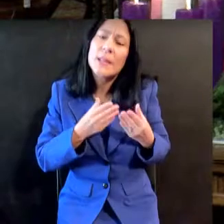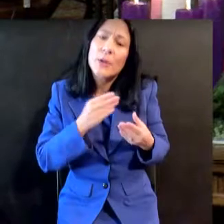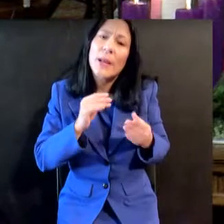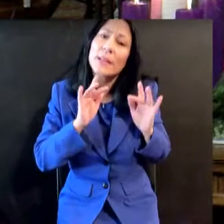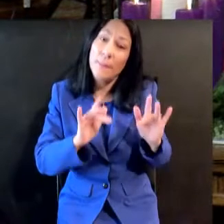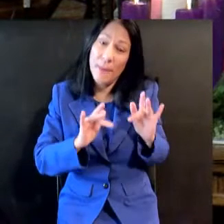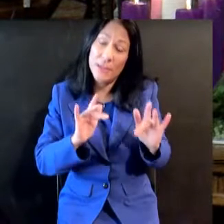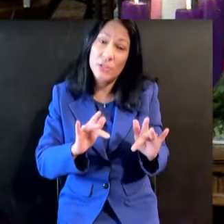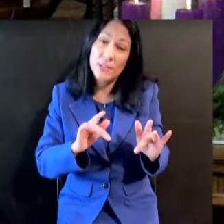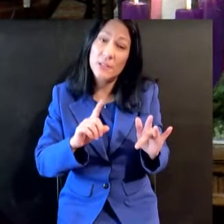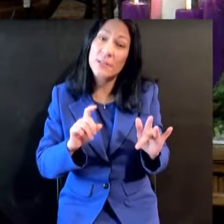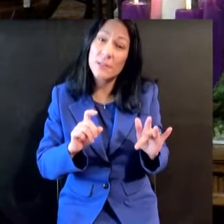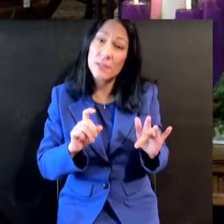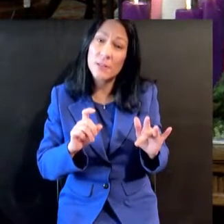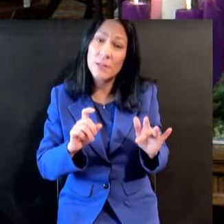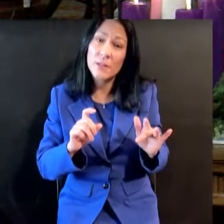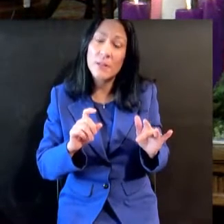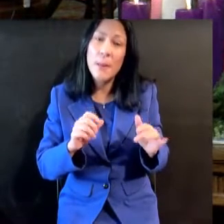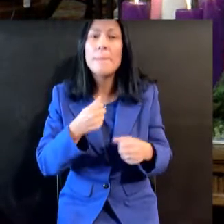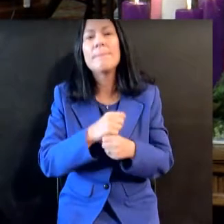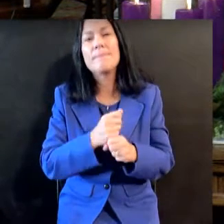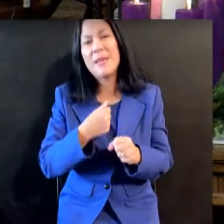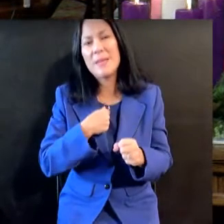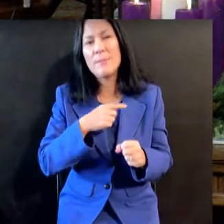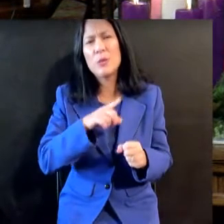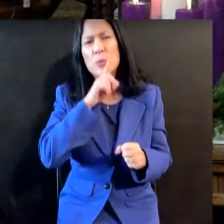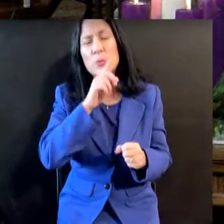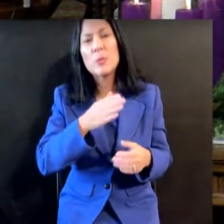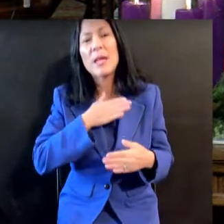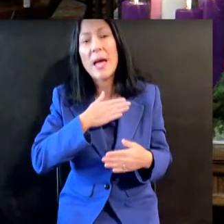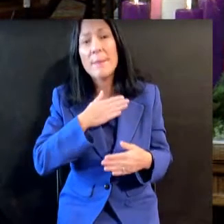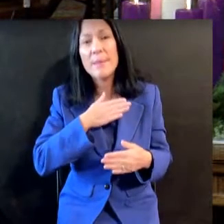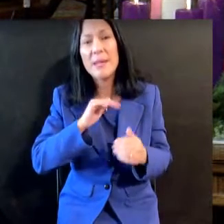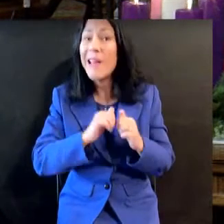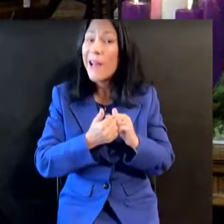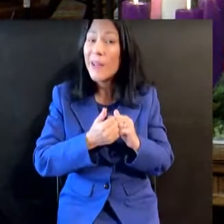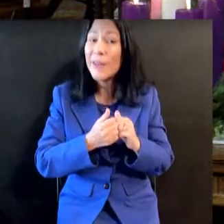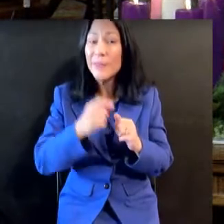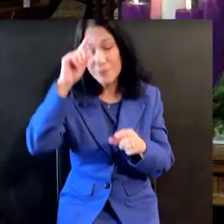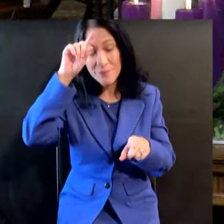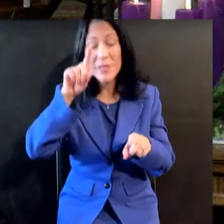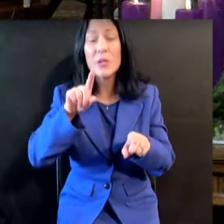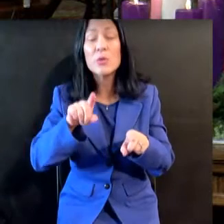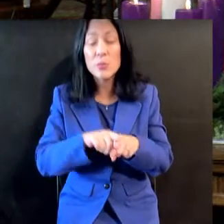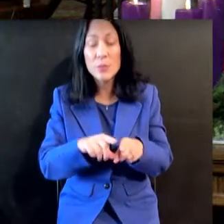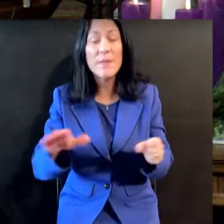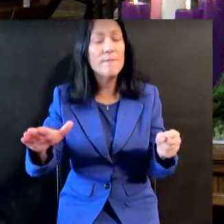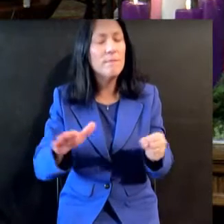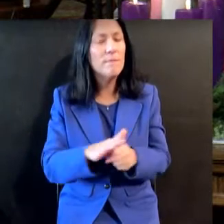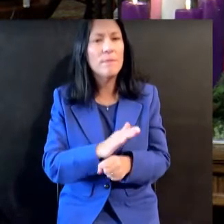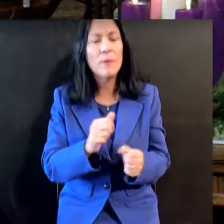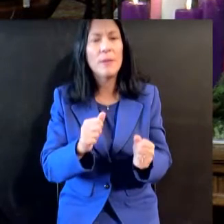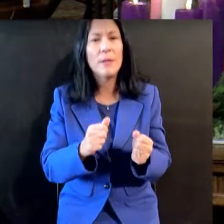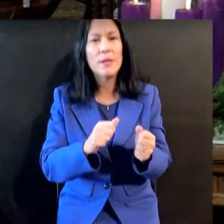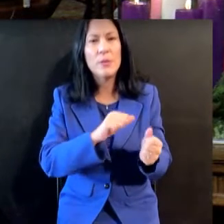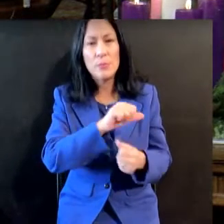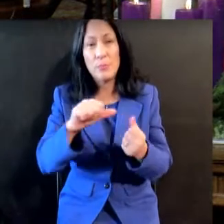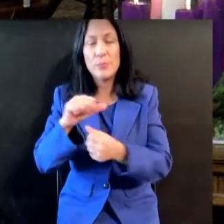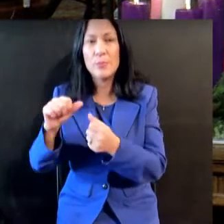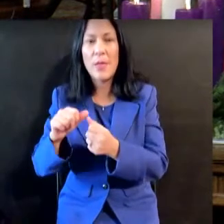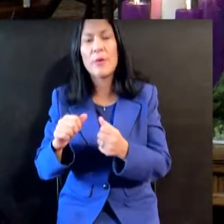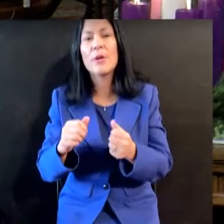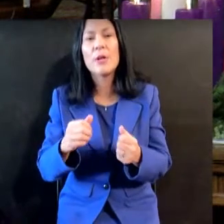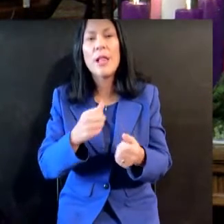compassionate? Then make me truly happy by agreeing wholeheartedly with each other, loving one